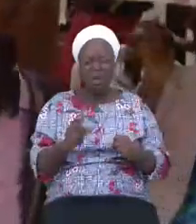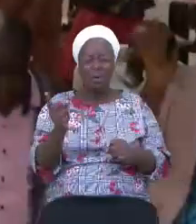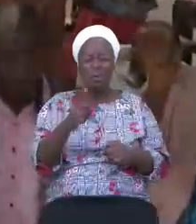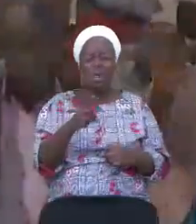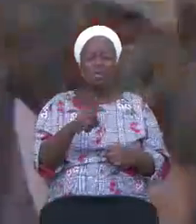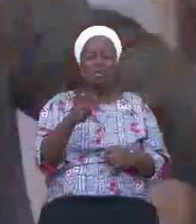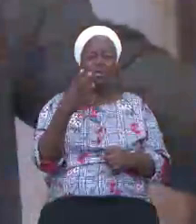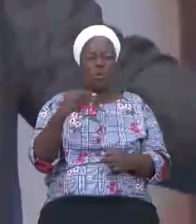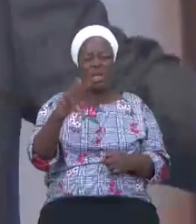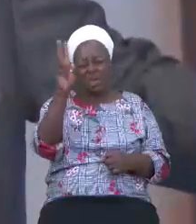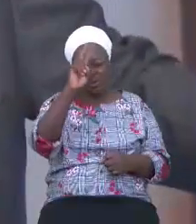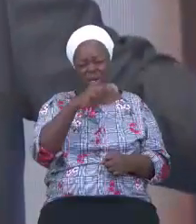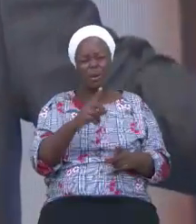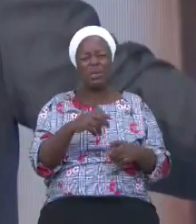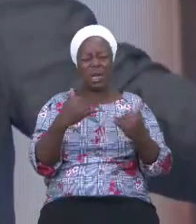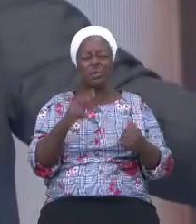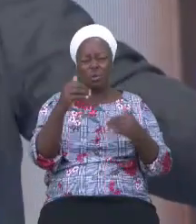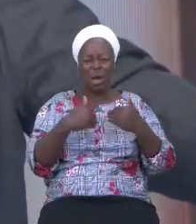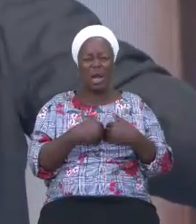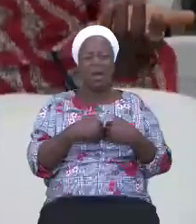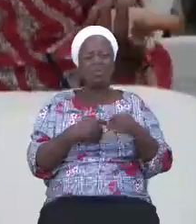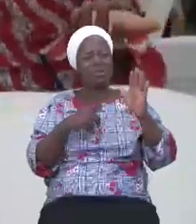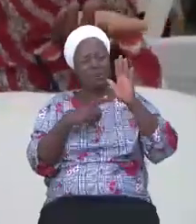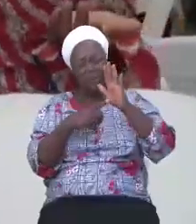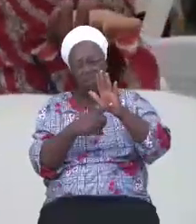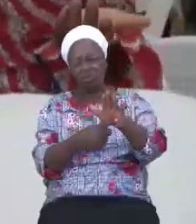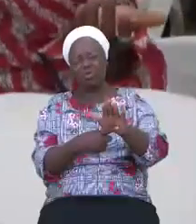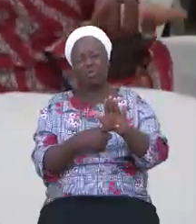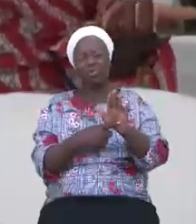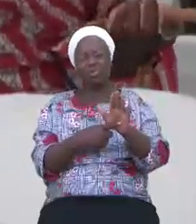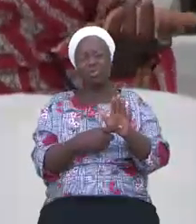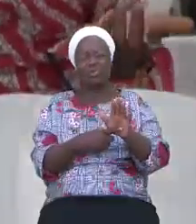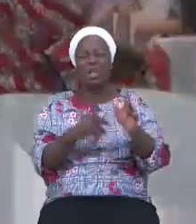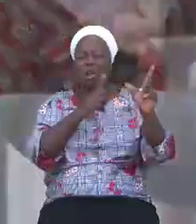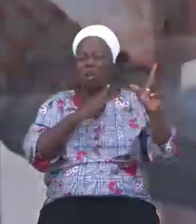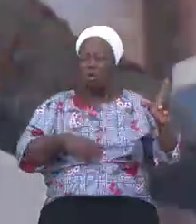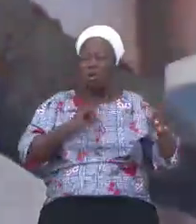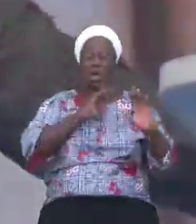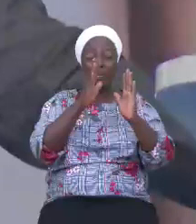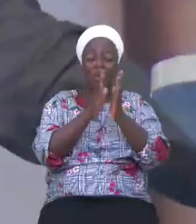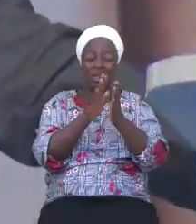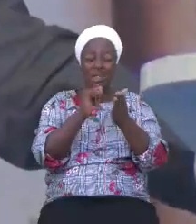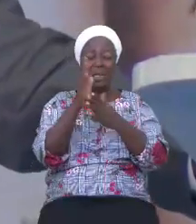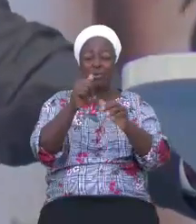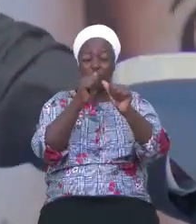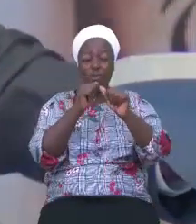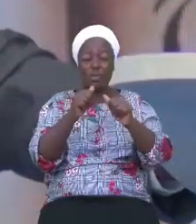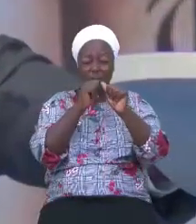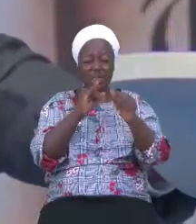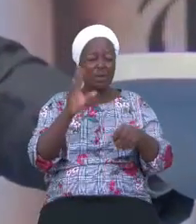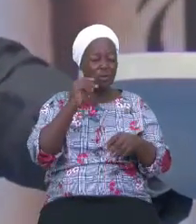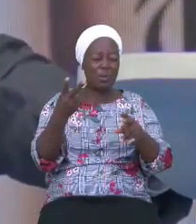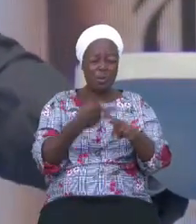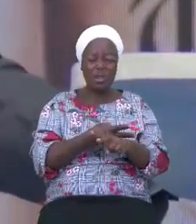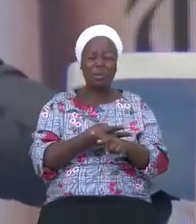were ignorant, now you have revelation. Lord, I pray that your blessing will